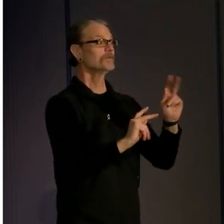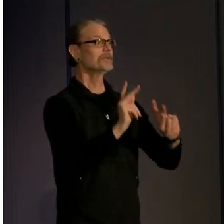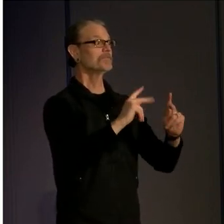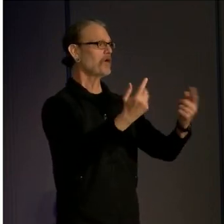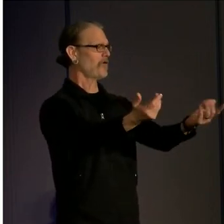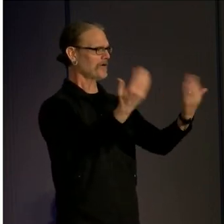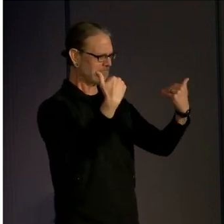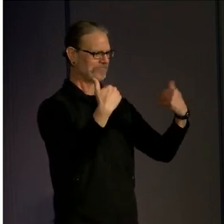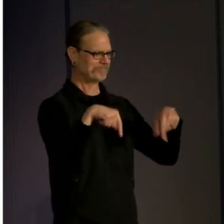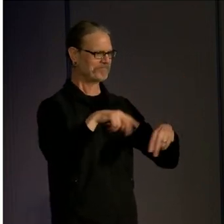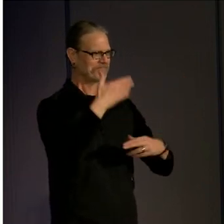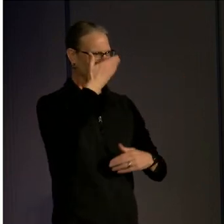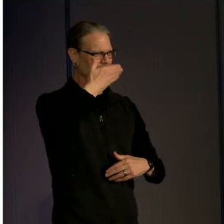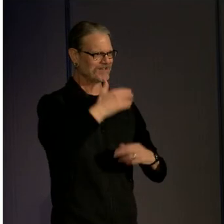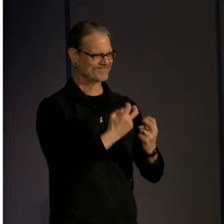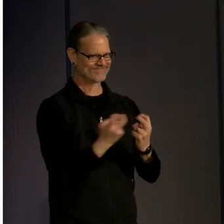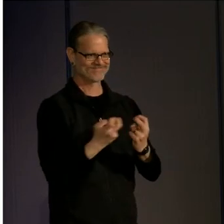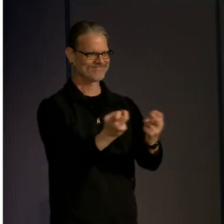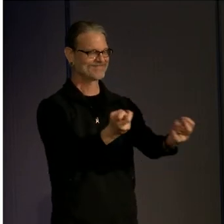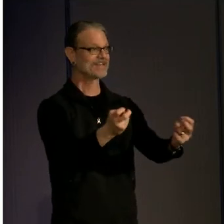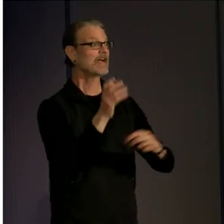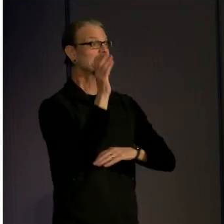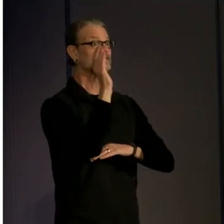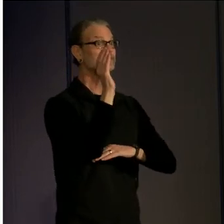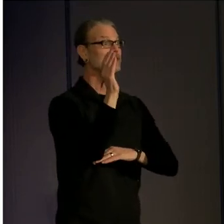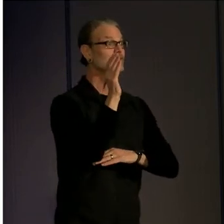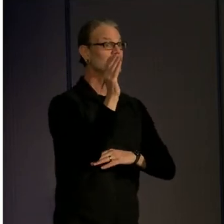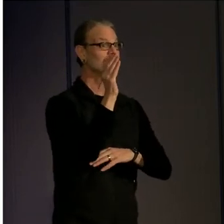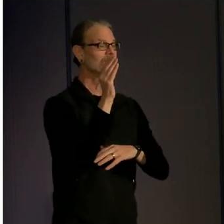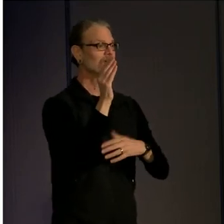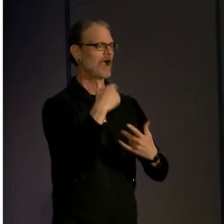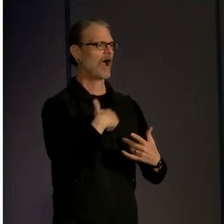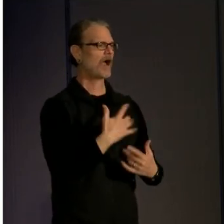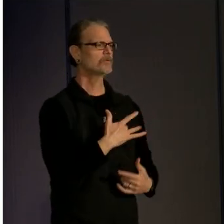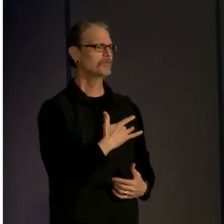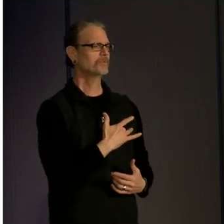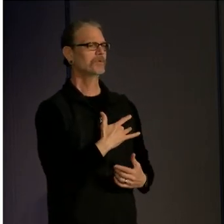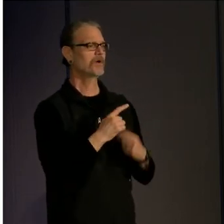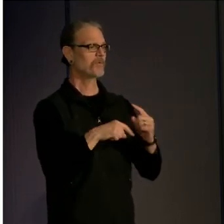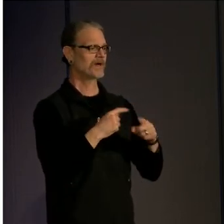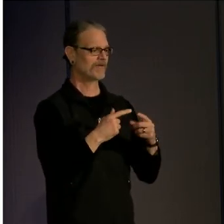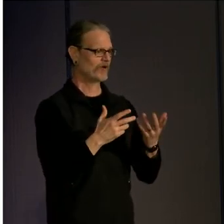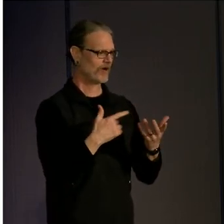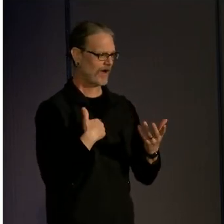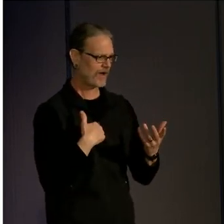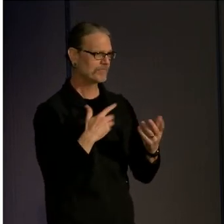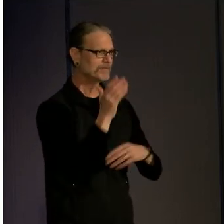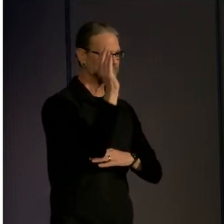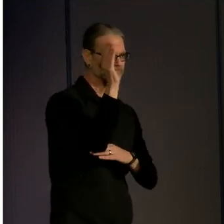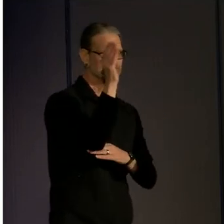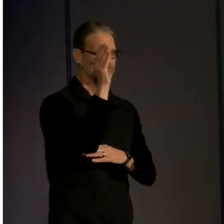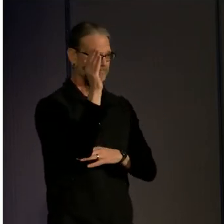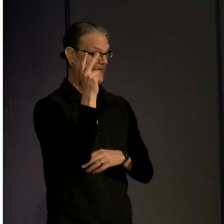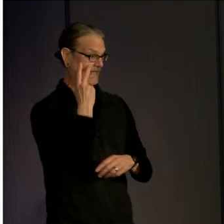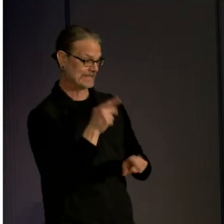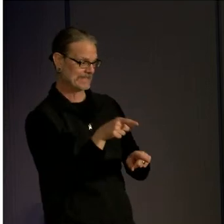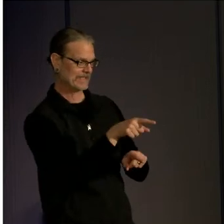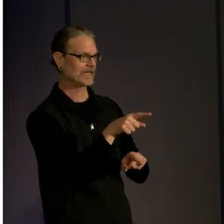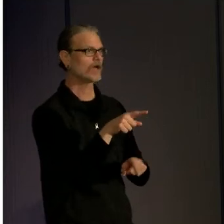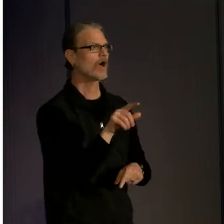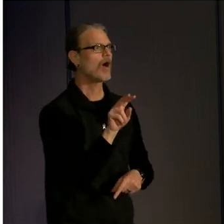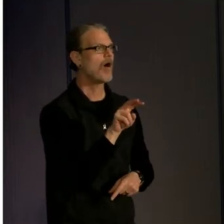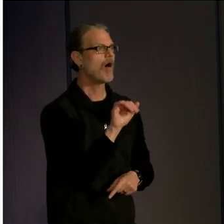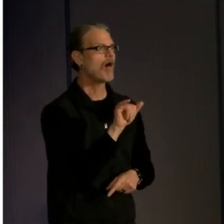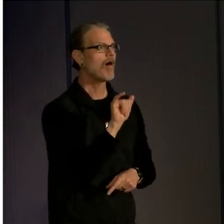rooms. As a speaker, it means a lot more to me when I'm talking to someone that's learning something new. And for